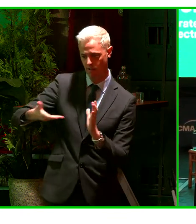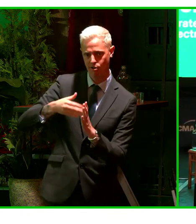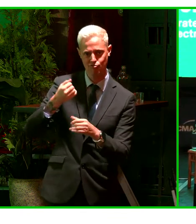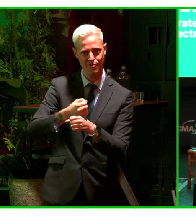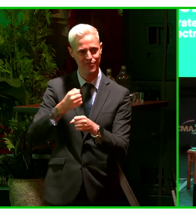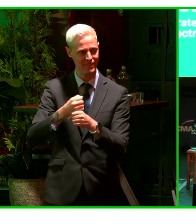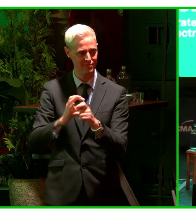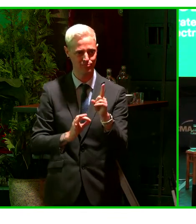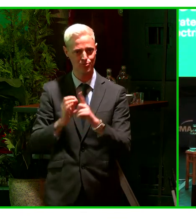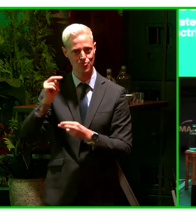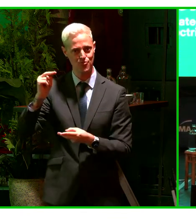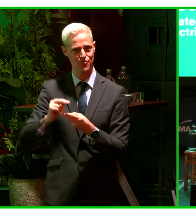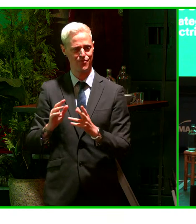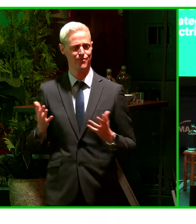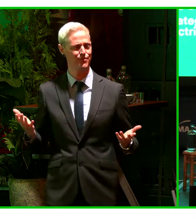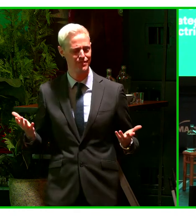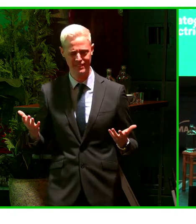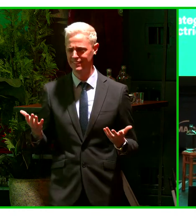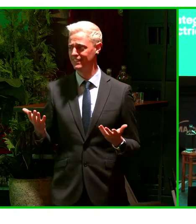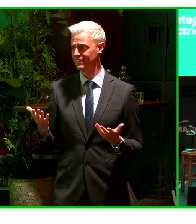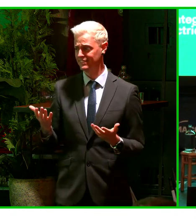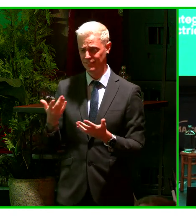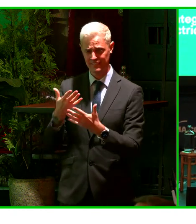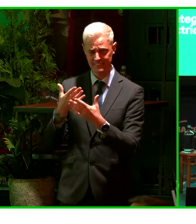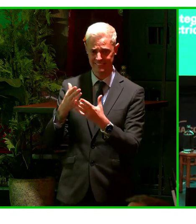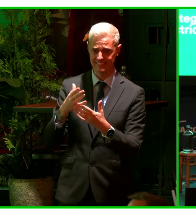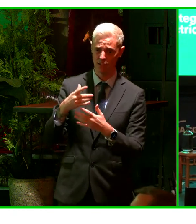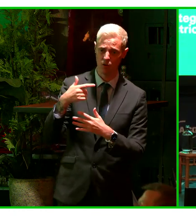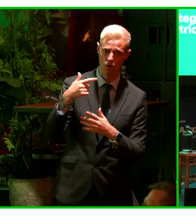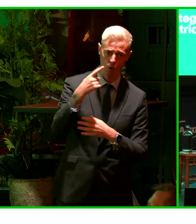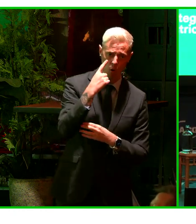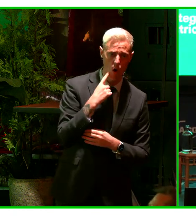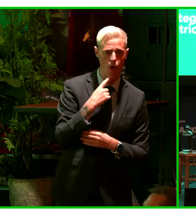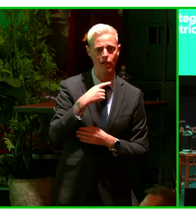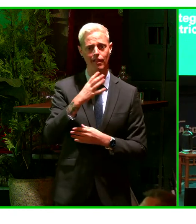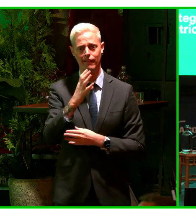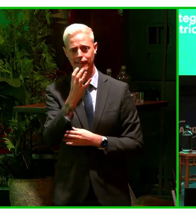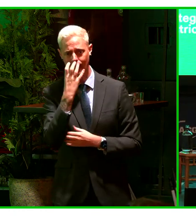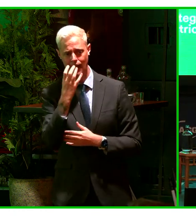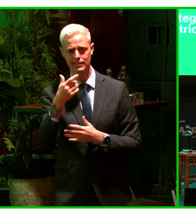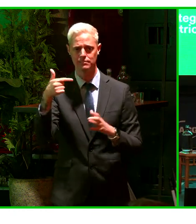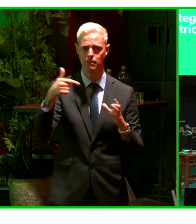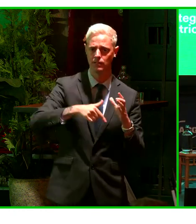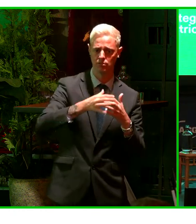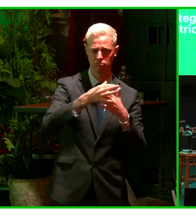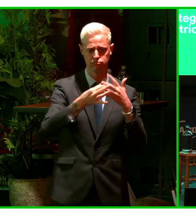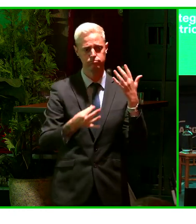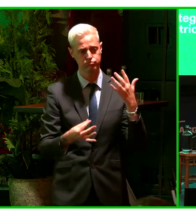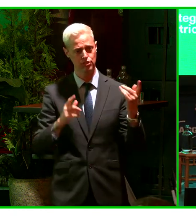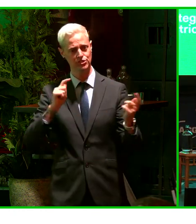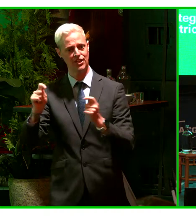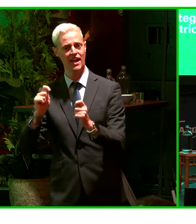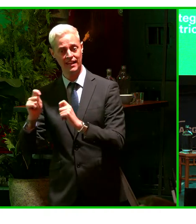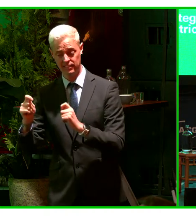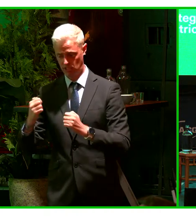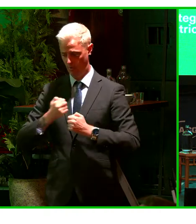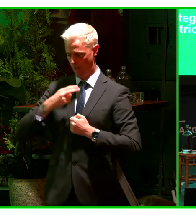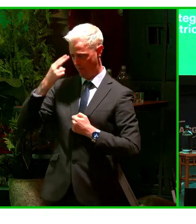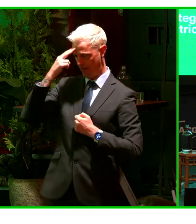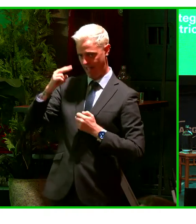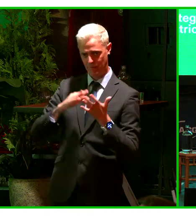the oil and gas industry. There's huge amounts, and strong leadership is exactly what's needed. So we changed our name.